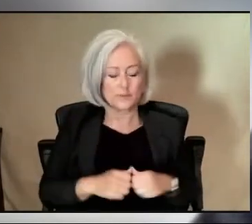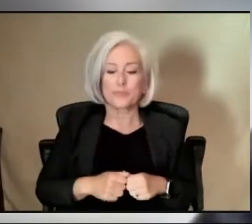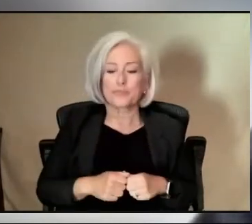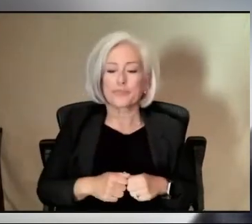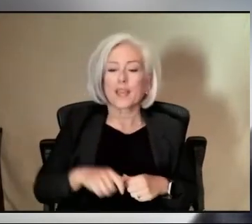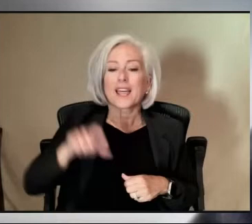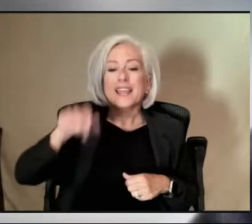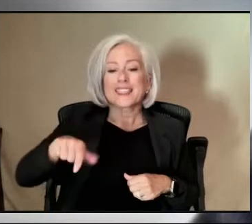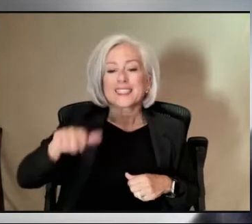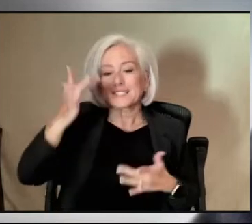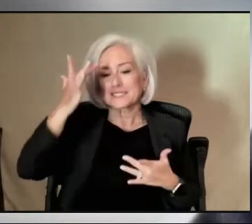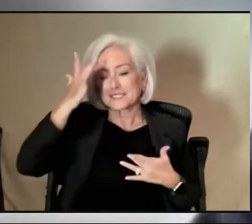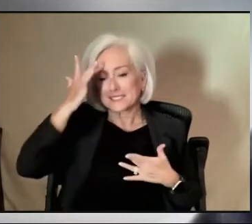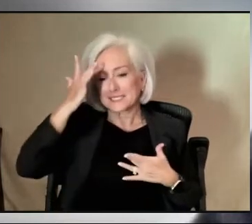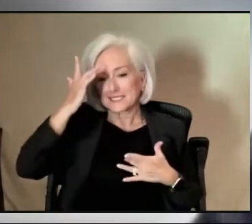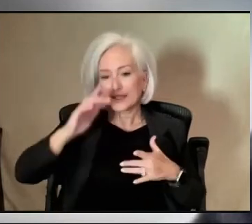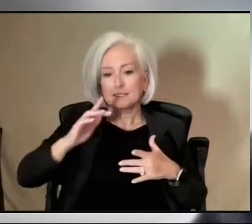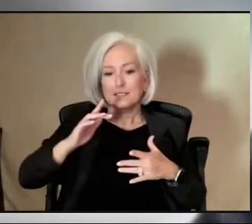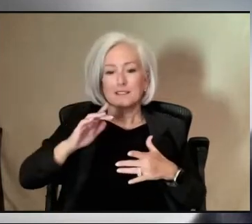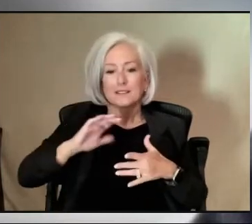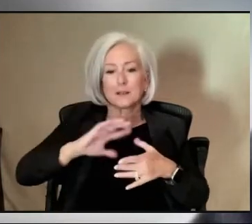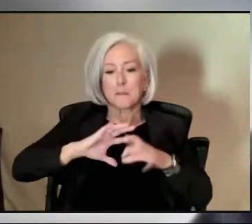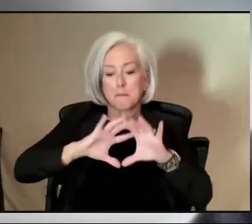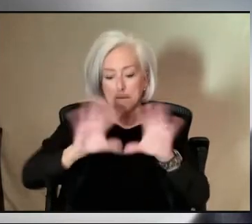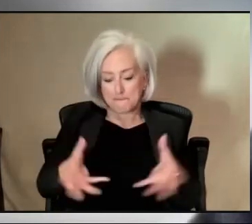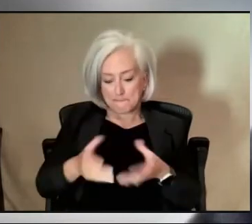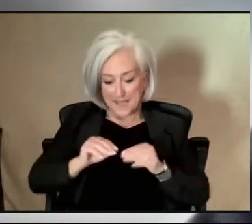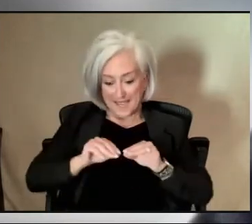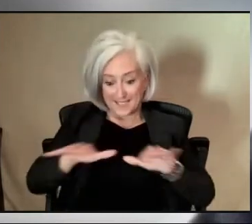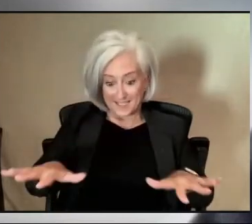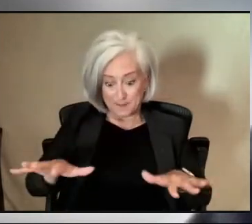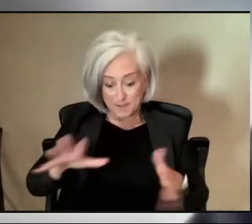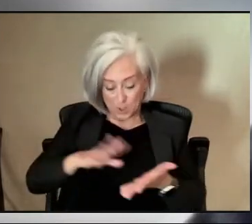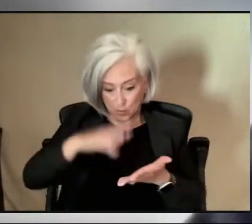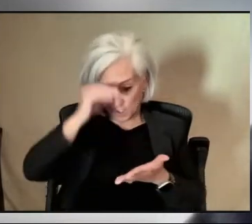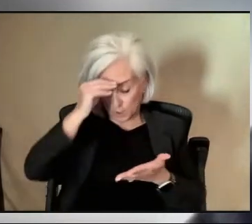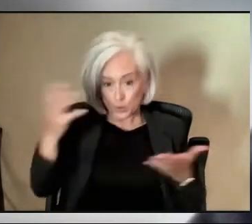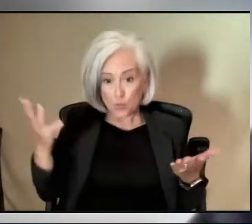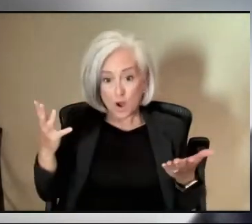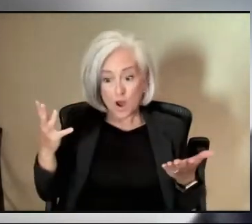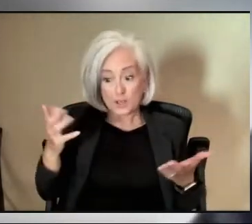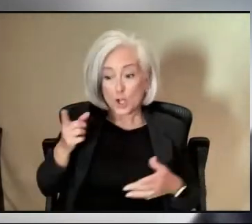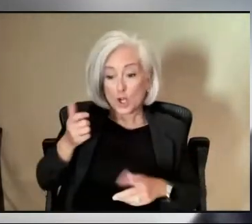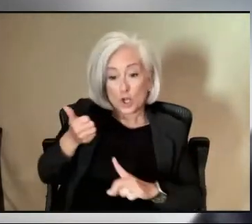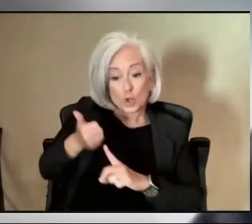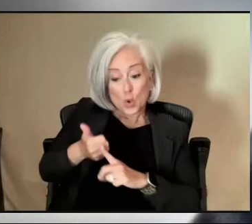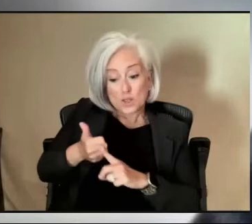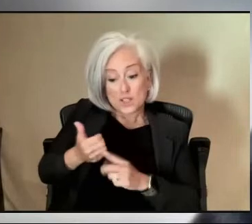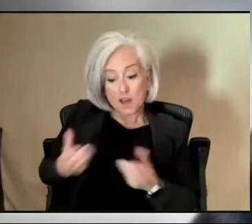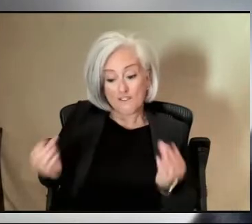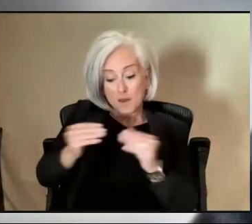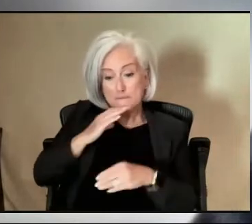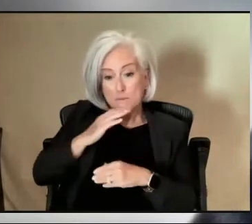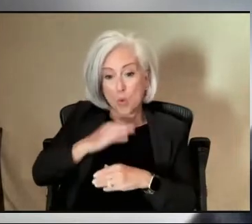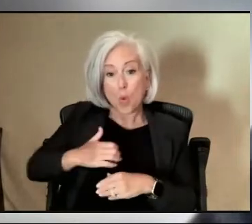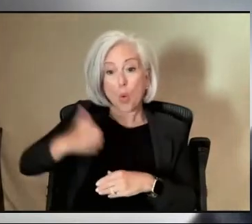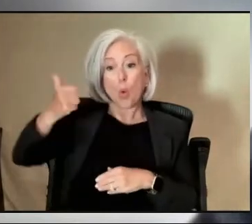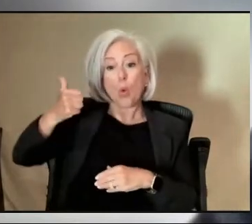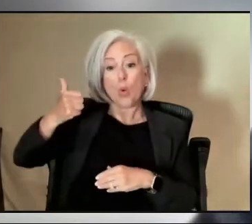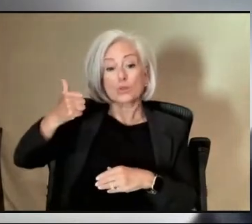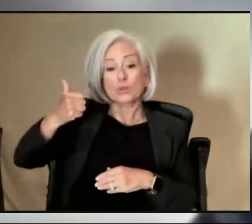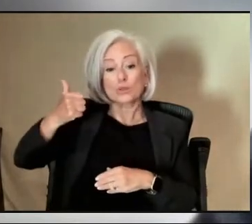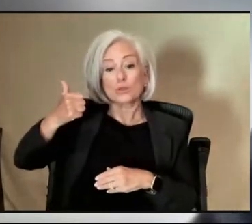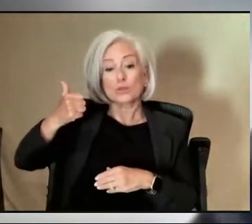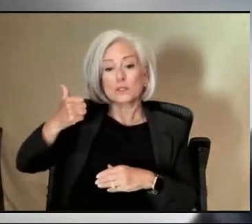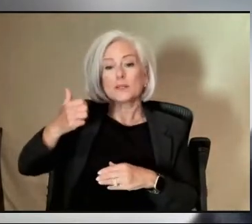what we very quickly learned is that the older you were, the more likely you would be hospitalized or die. If you